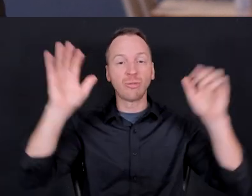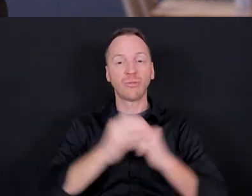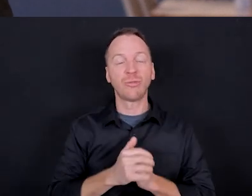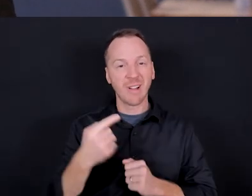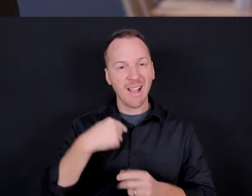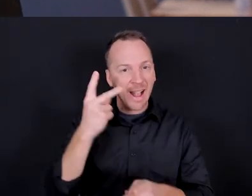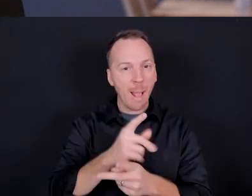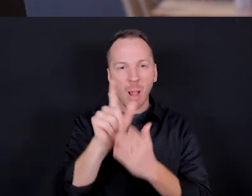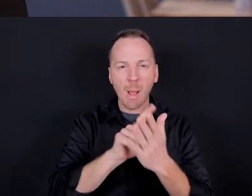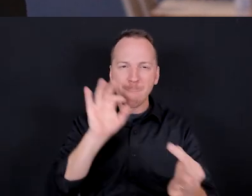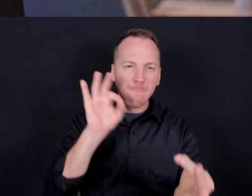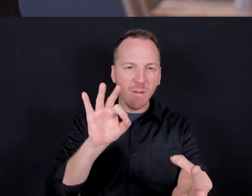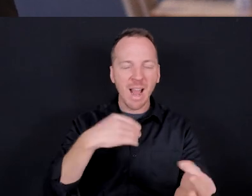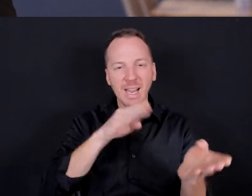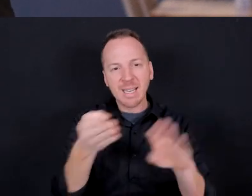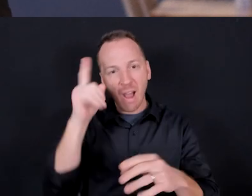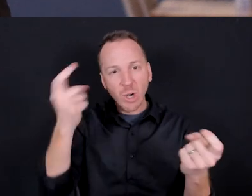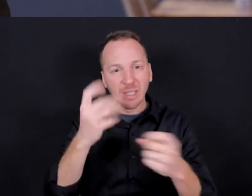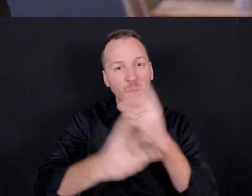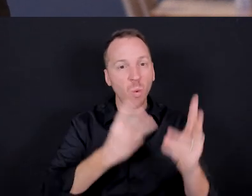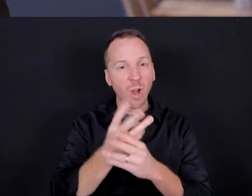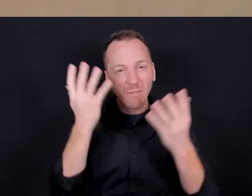kept the law perfectly. I've died for the sins of the world."